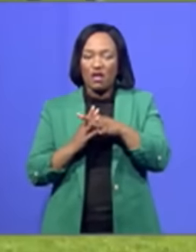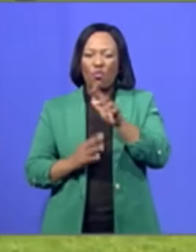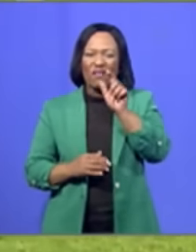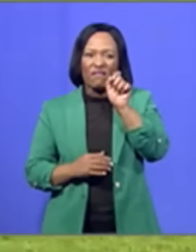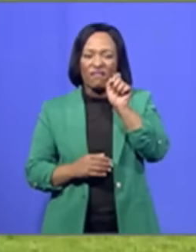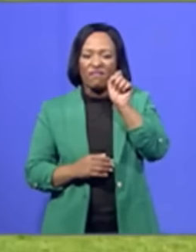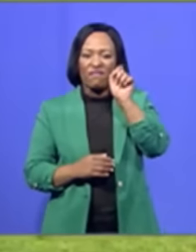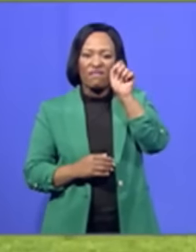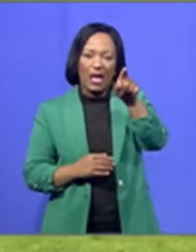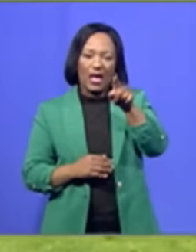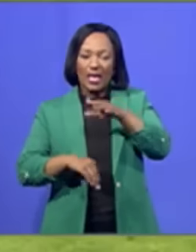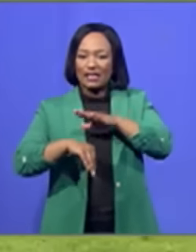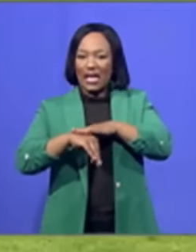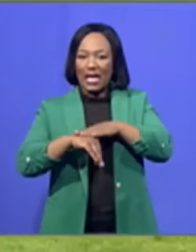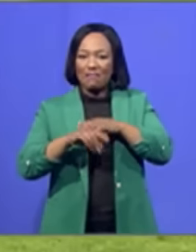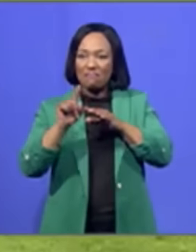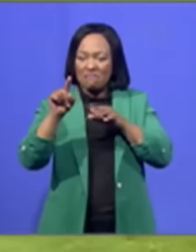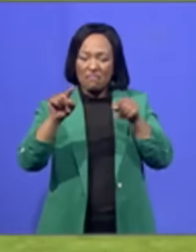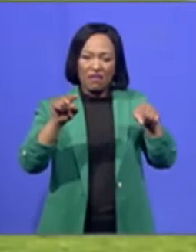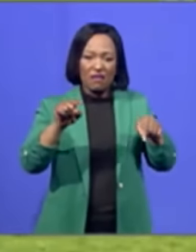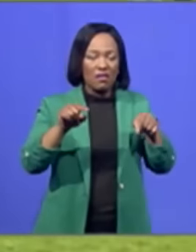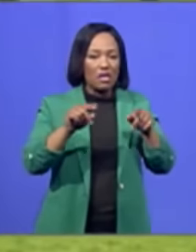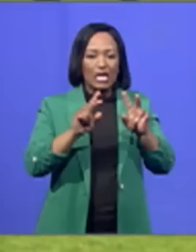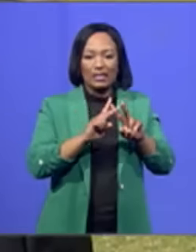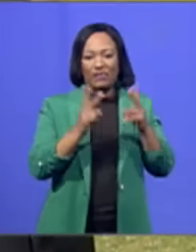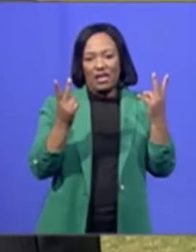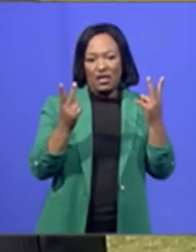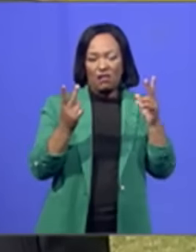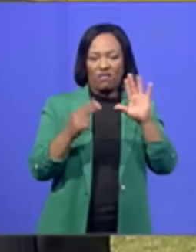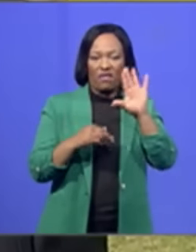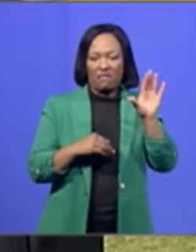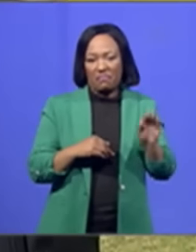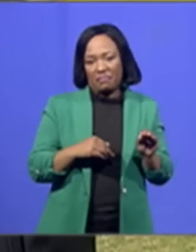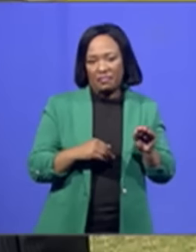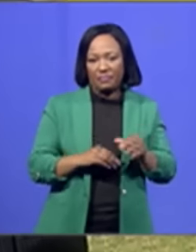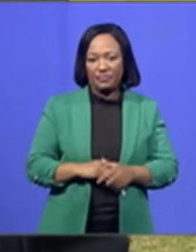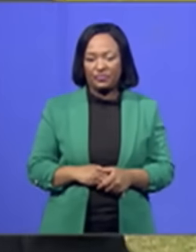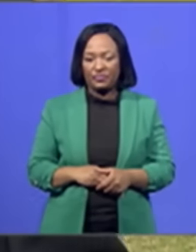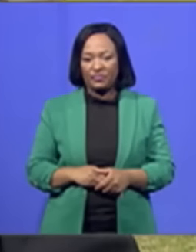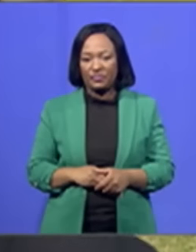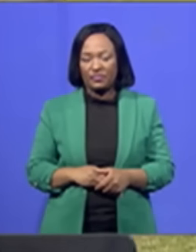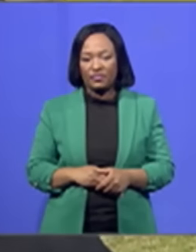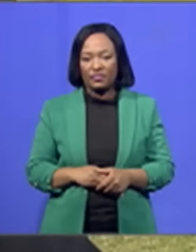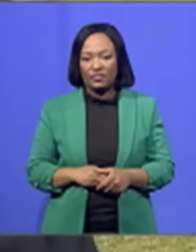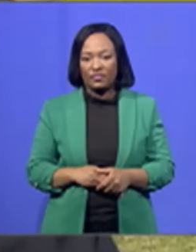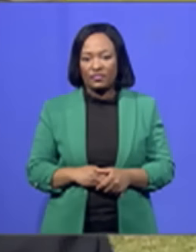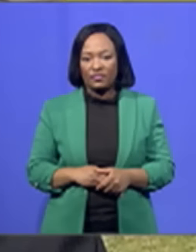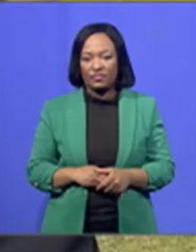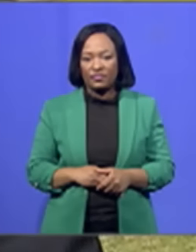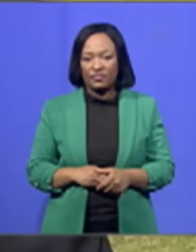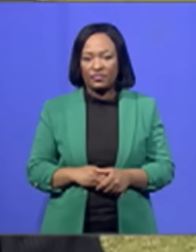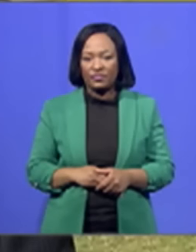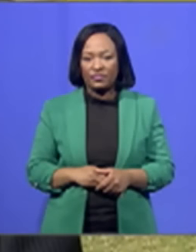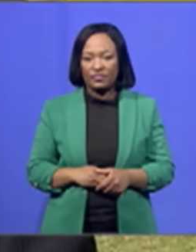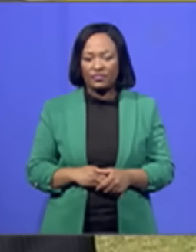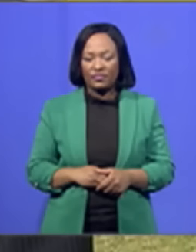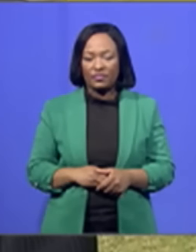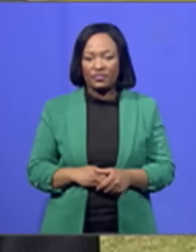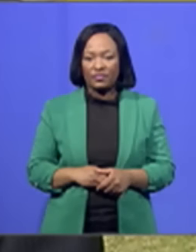gomme dinako tša bona ga di swane le tša Afrika Borwa. I think, yes, is there. That